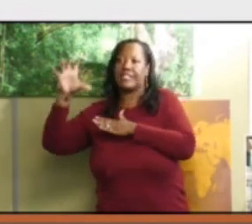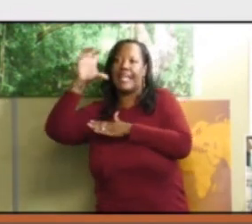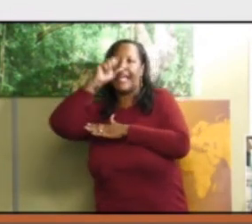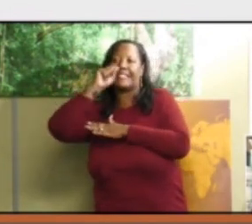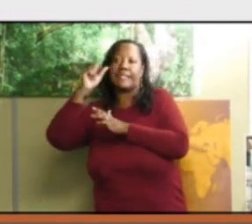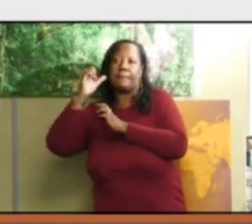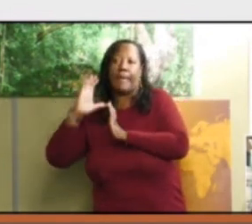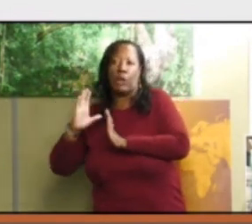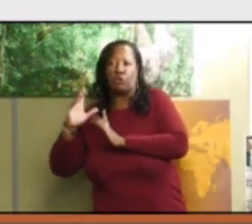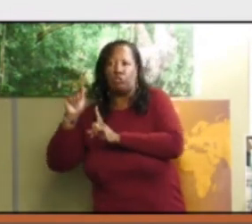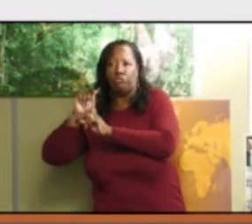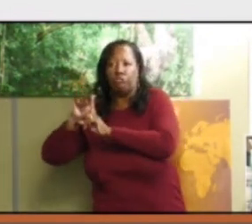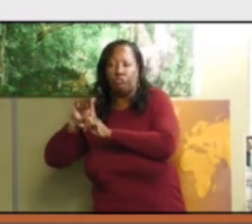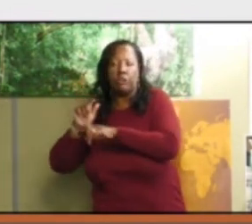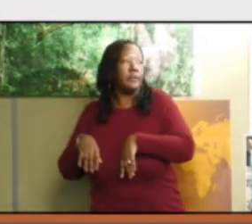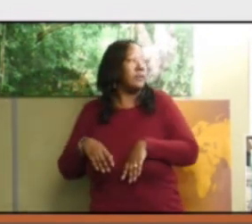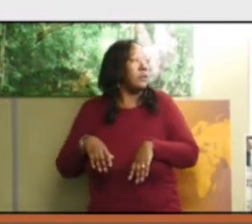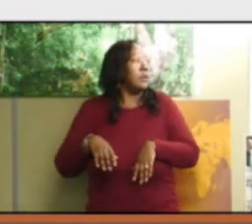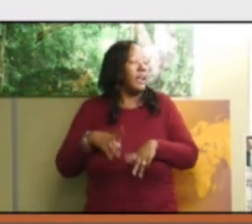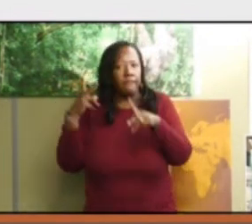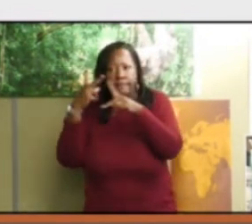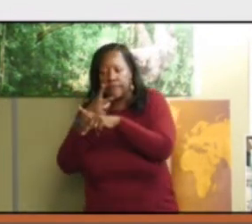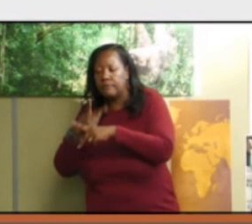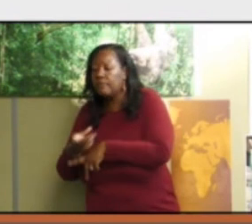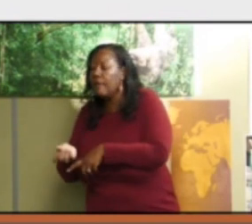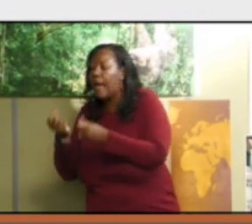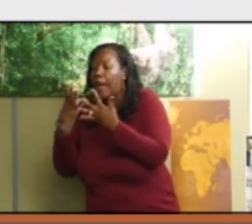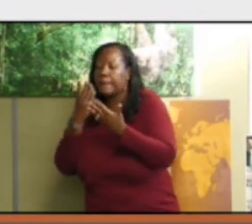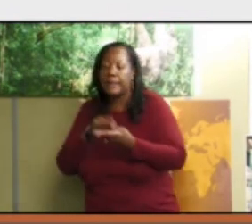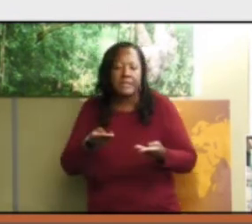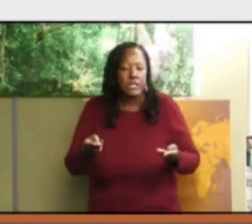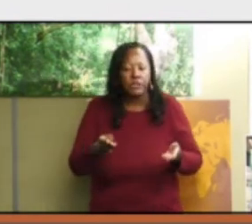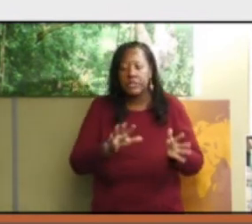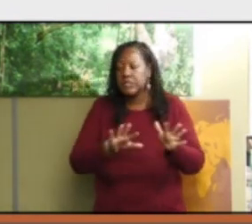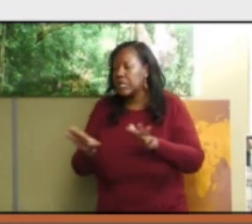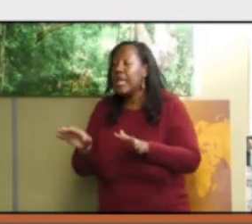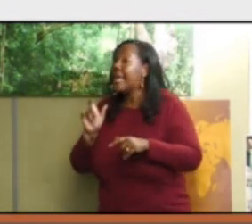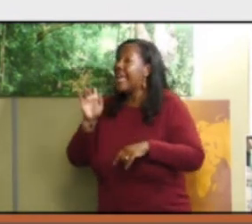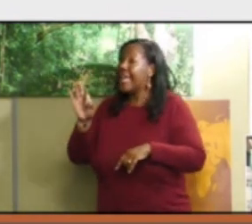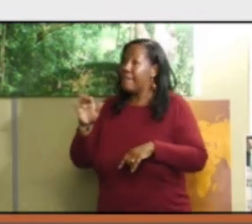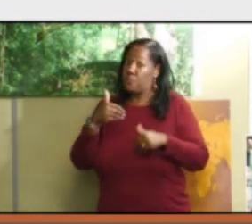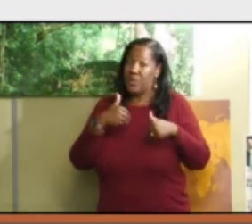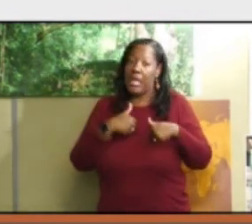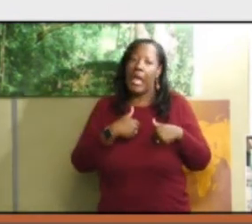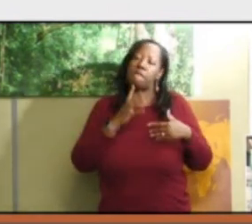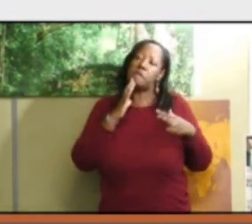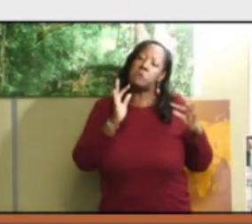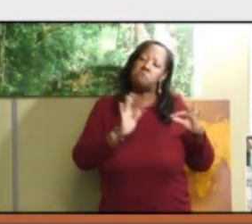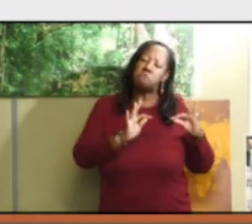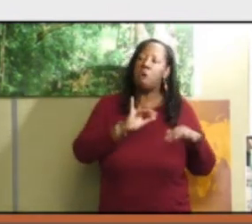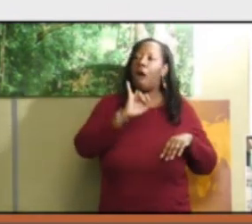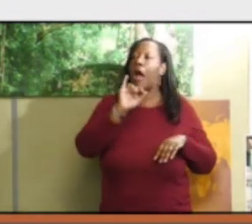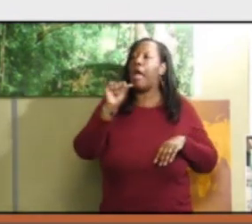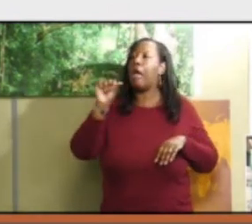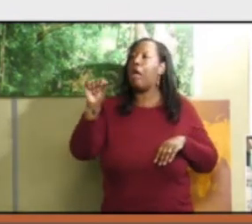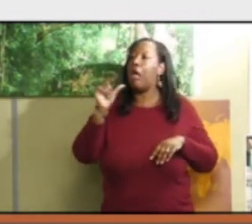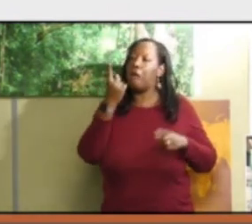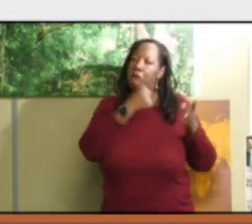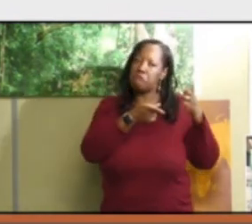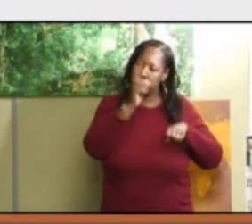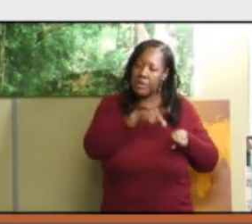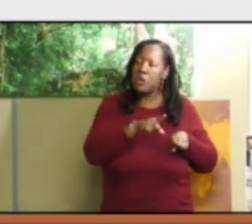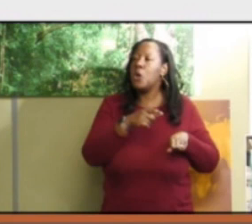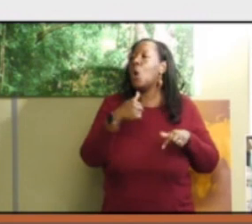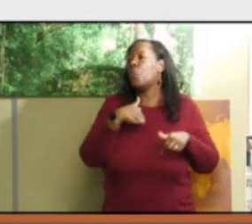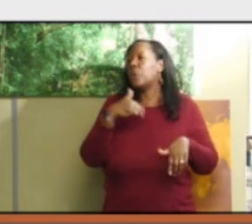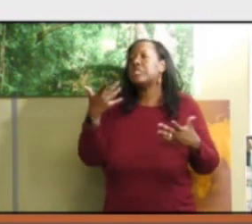using material cost. And when we have small IAA agreements, we typically know who is going to